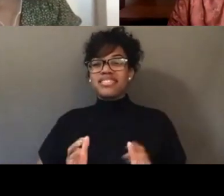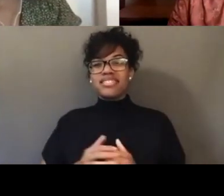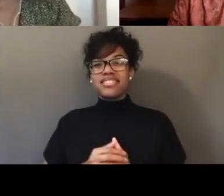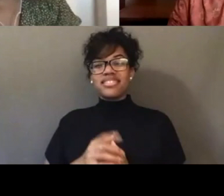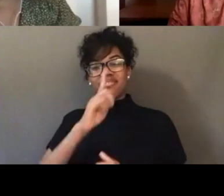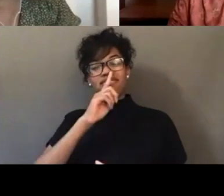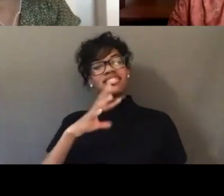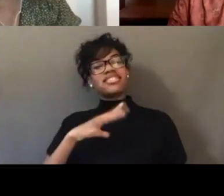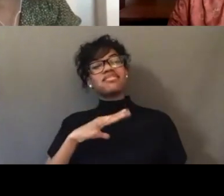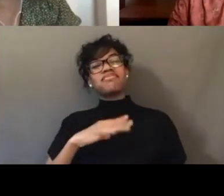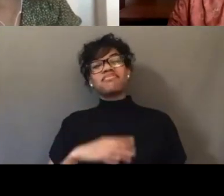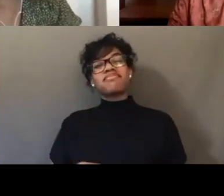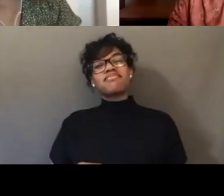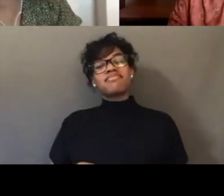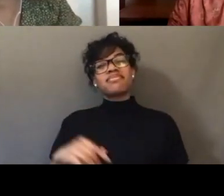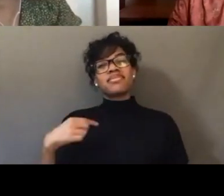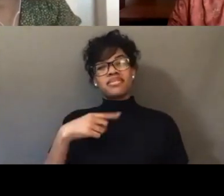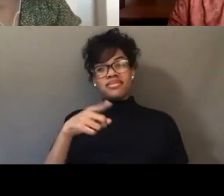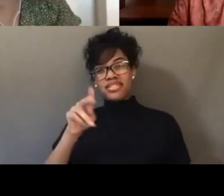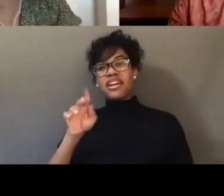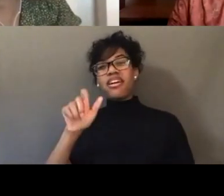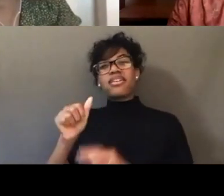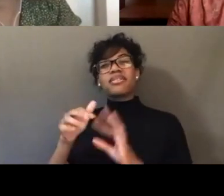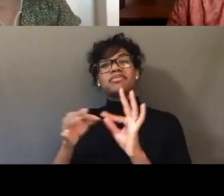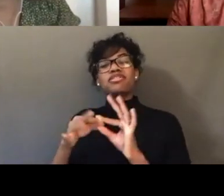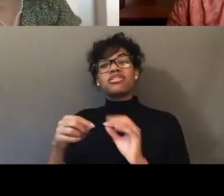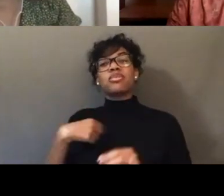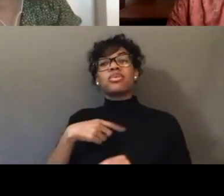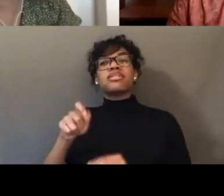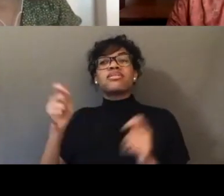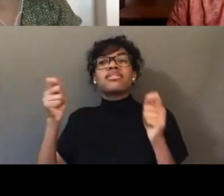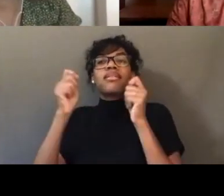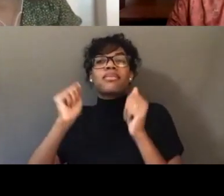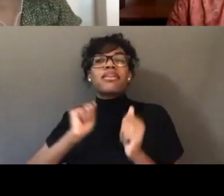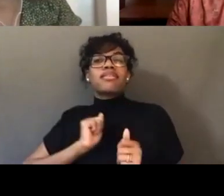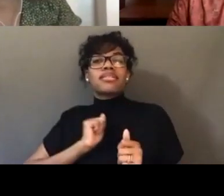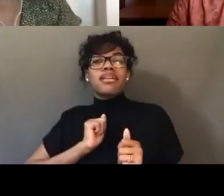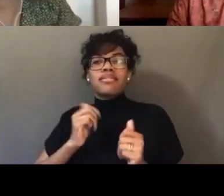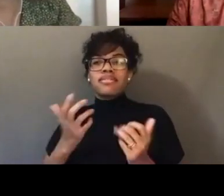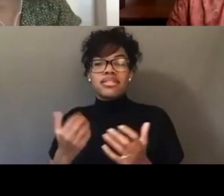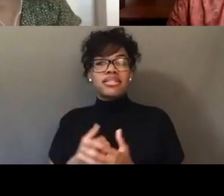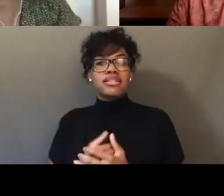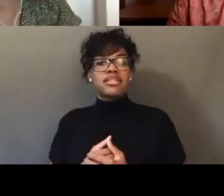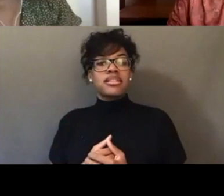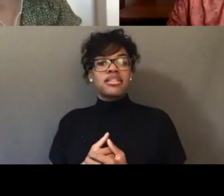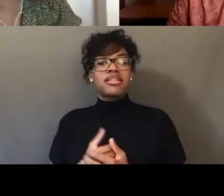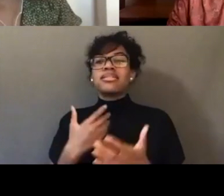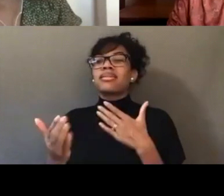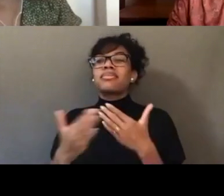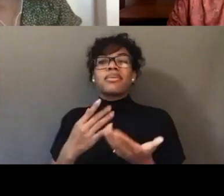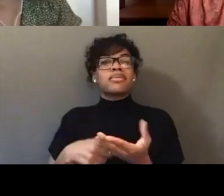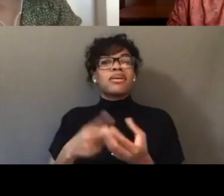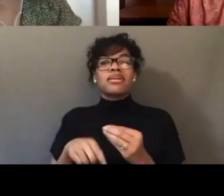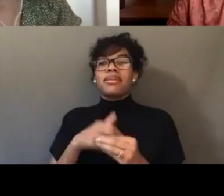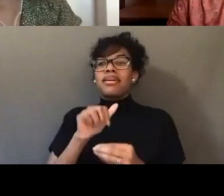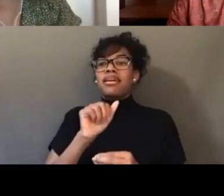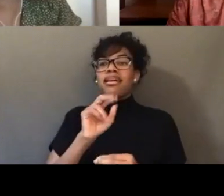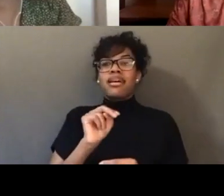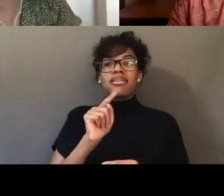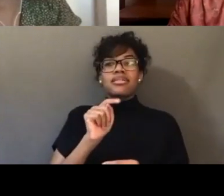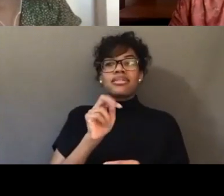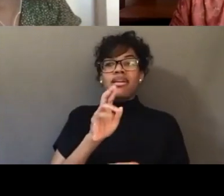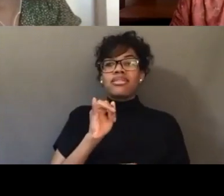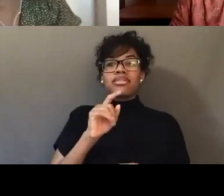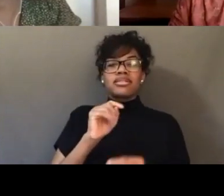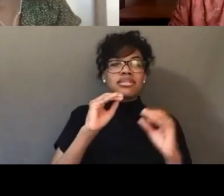because, you know, whether it's anti-racist teaching or the history of oppression, especially in science-related fields, it's